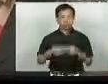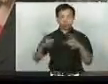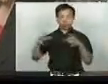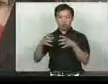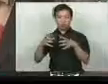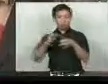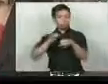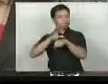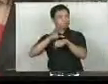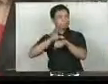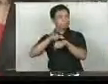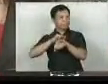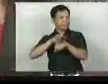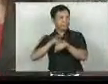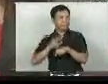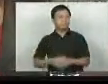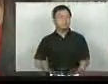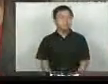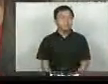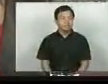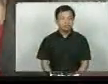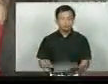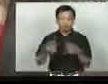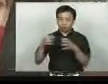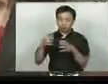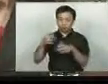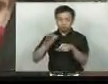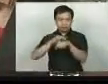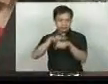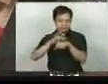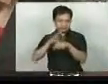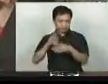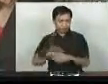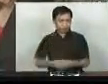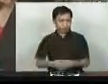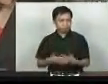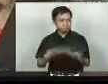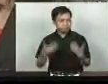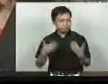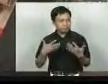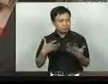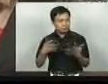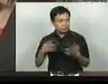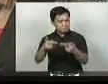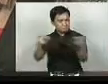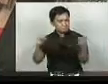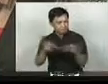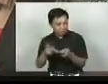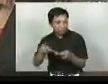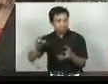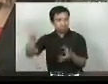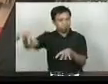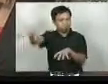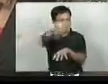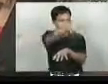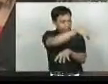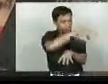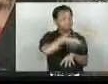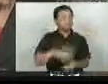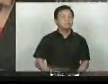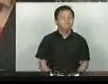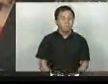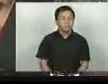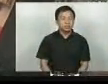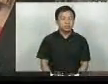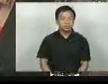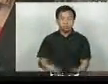consultants, no? There are MYOB consultants wherein they are located in different areas here in the Philippines. Now,